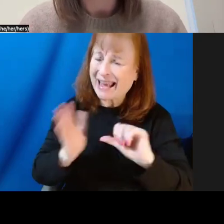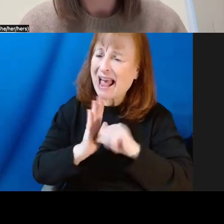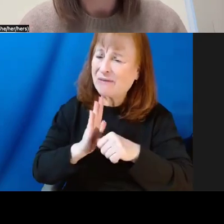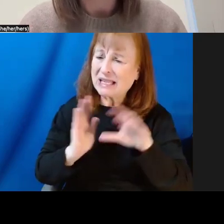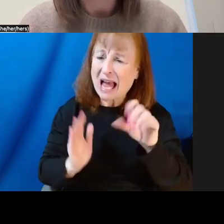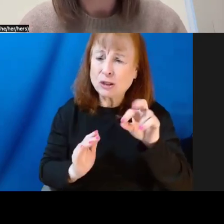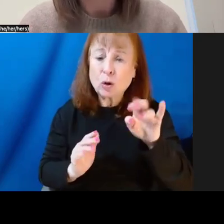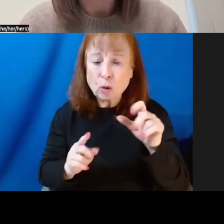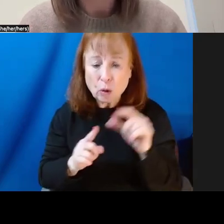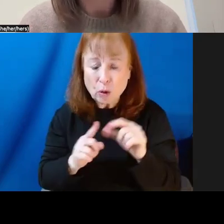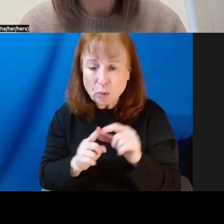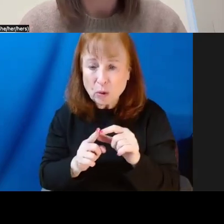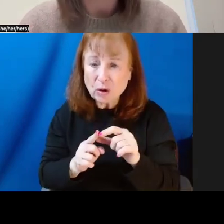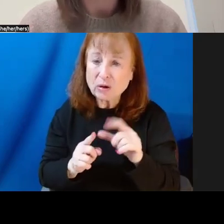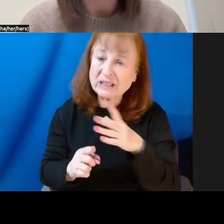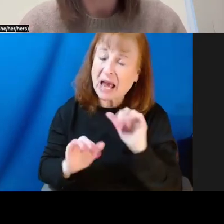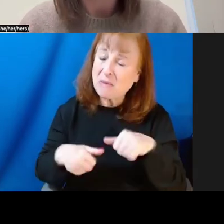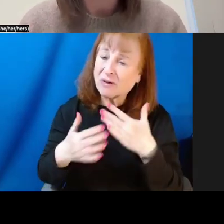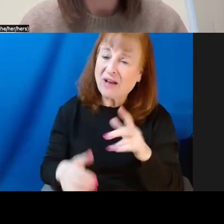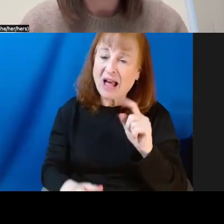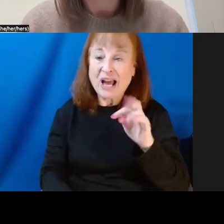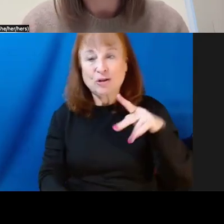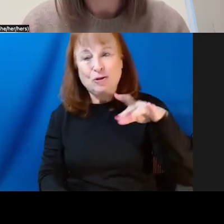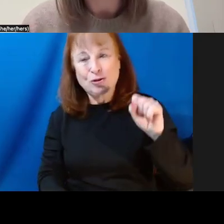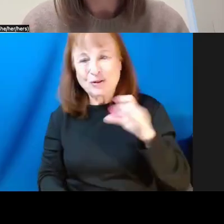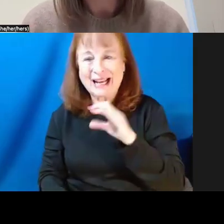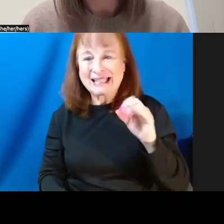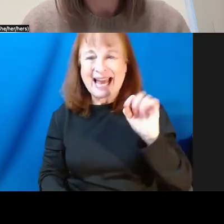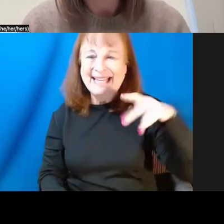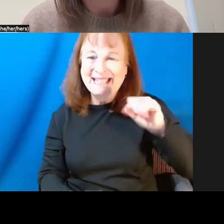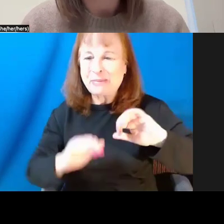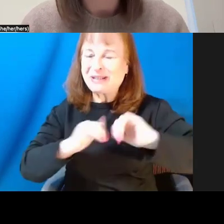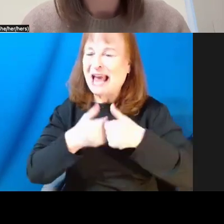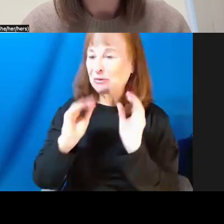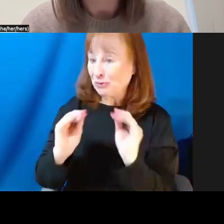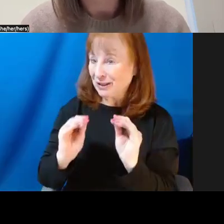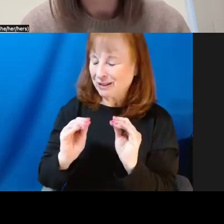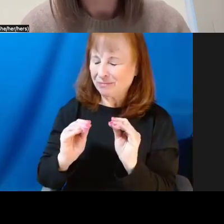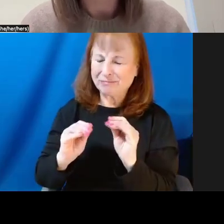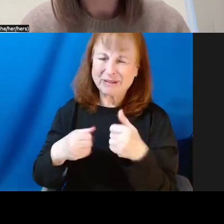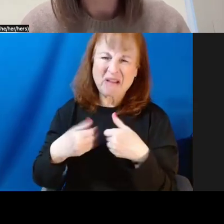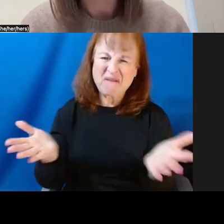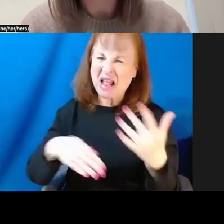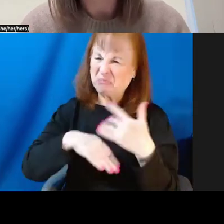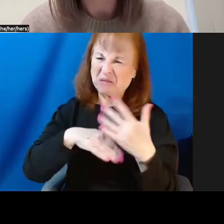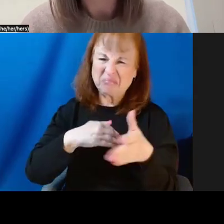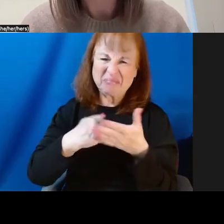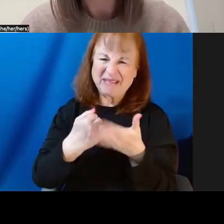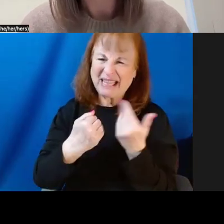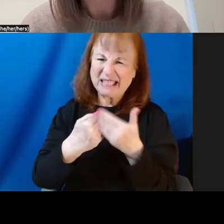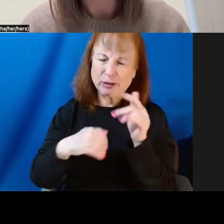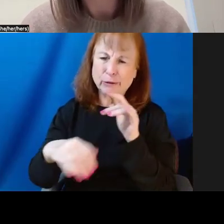core words or provide tricks and tips on how to teach them. These are widely available online.